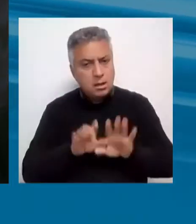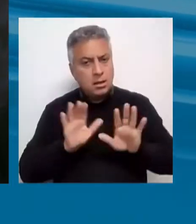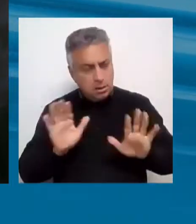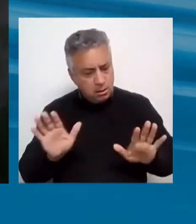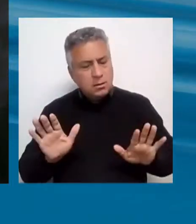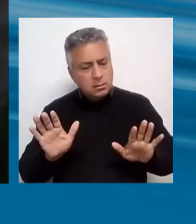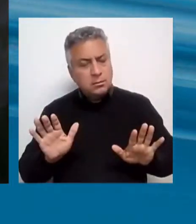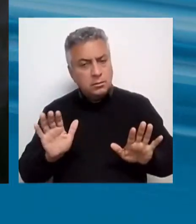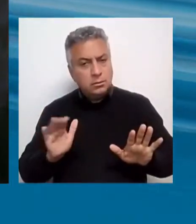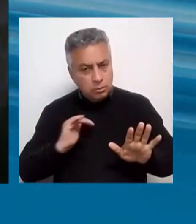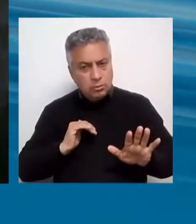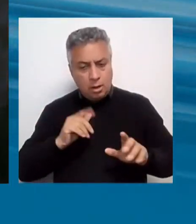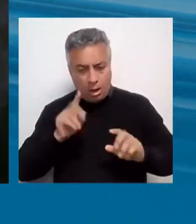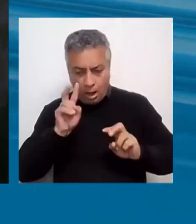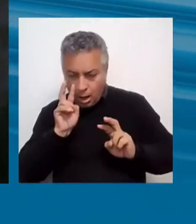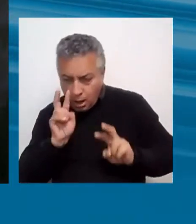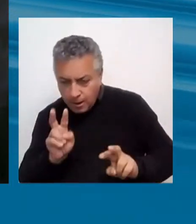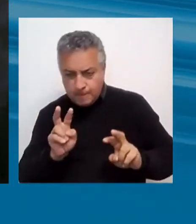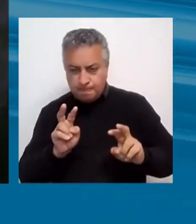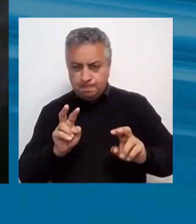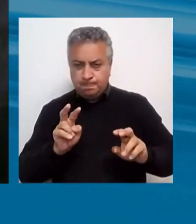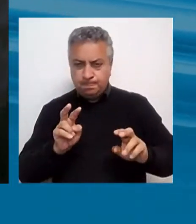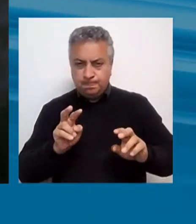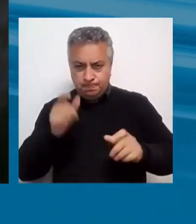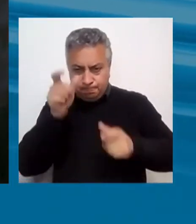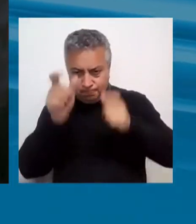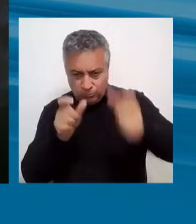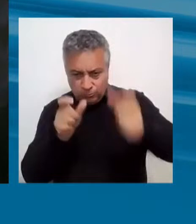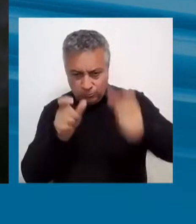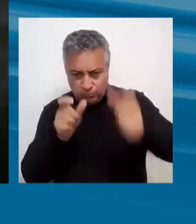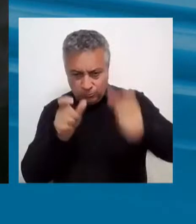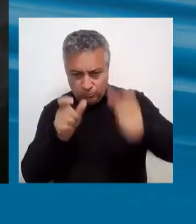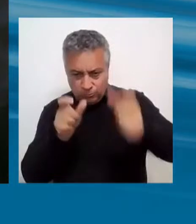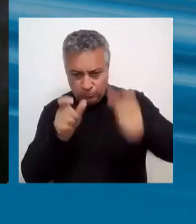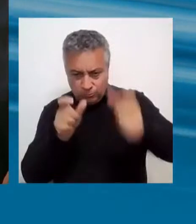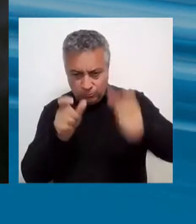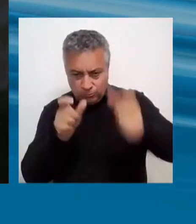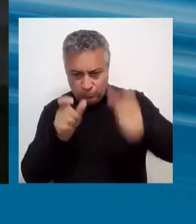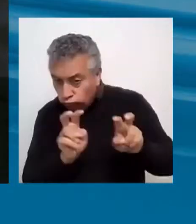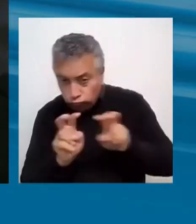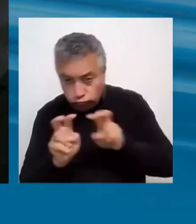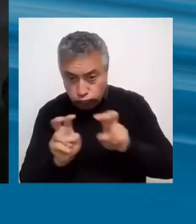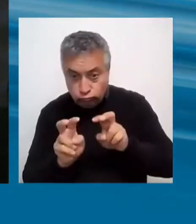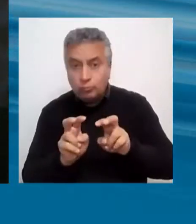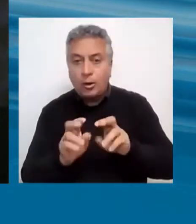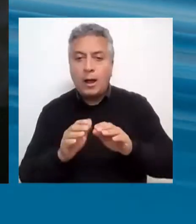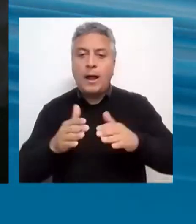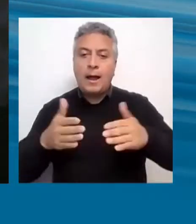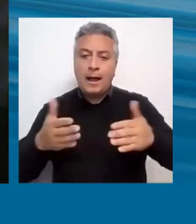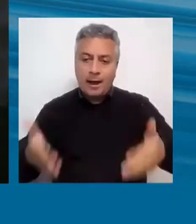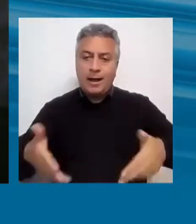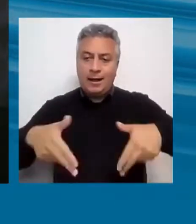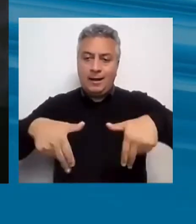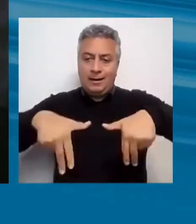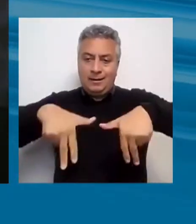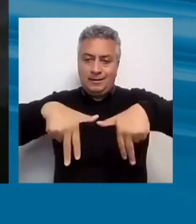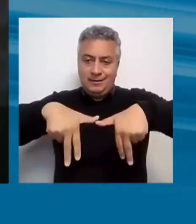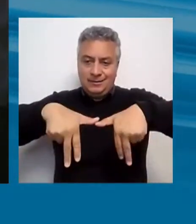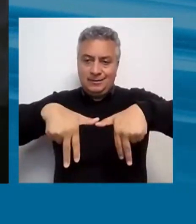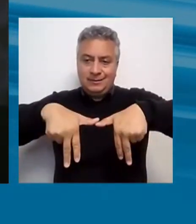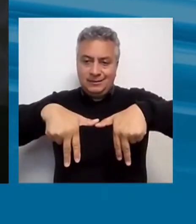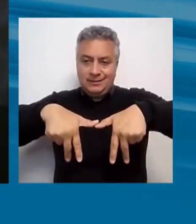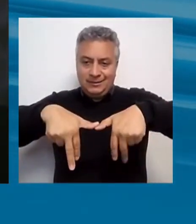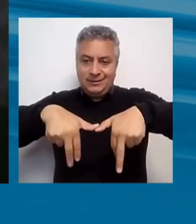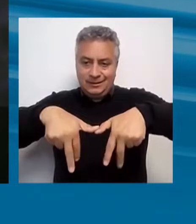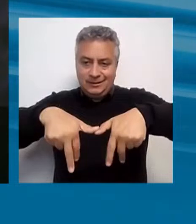obviously come together with technical and scientific approach, if you do not have